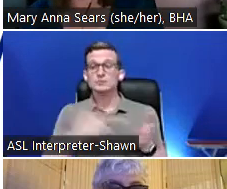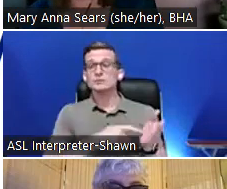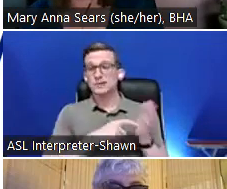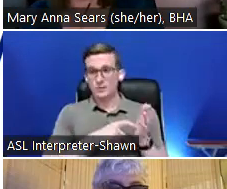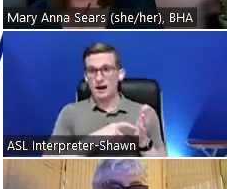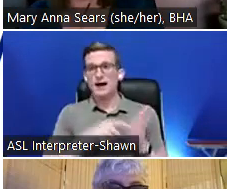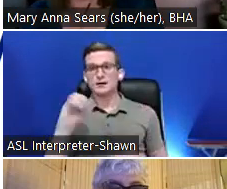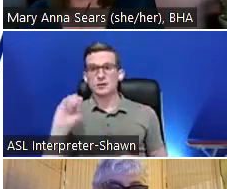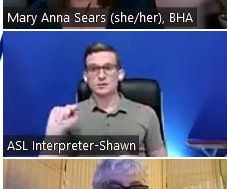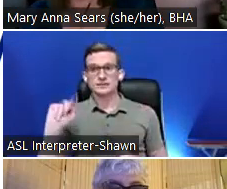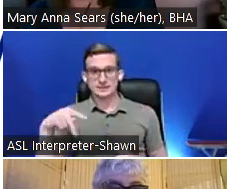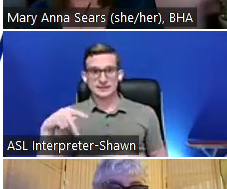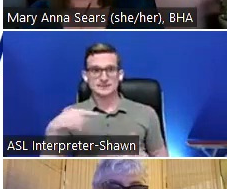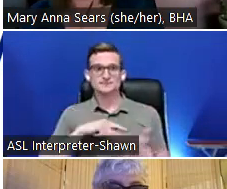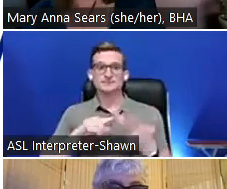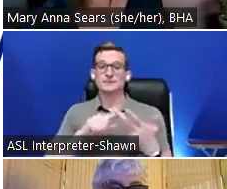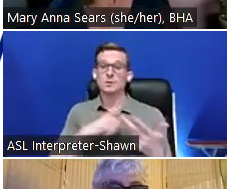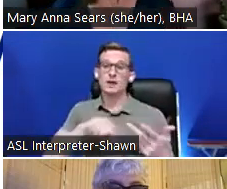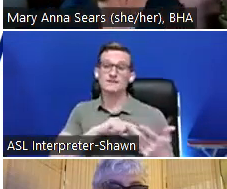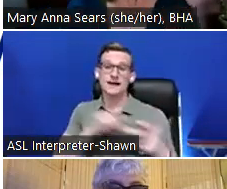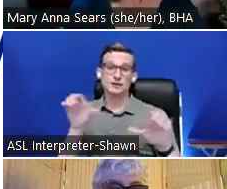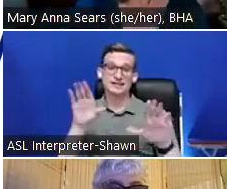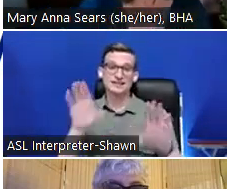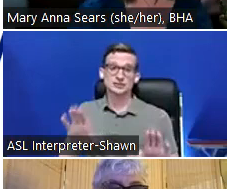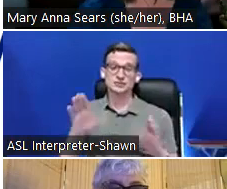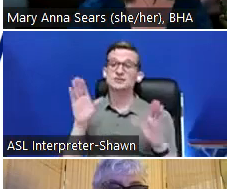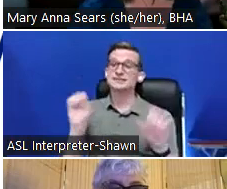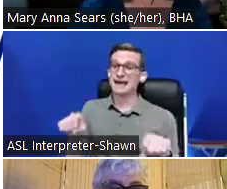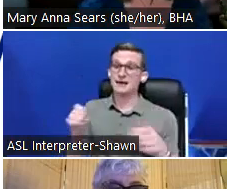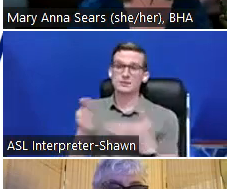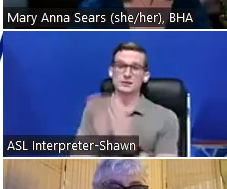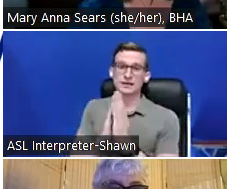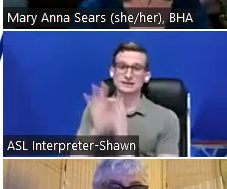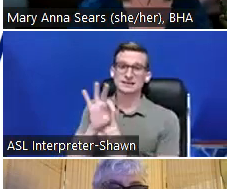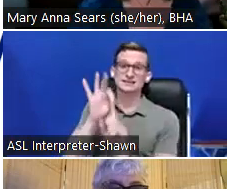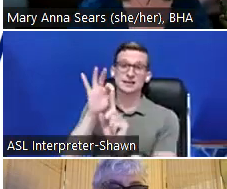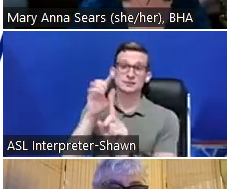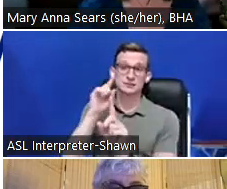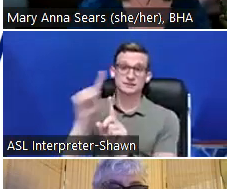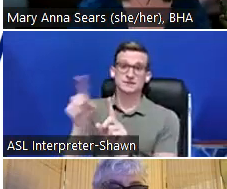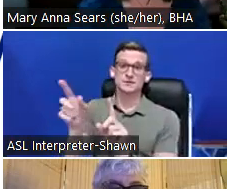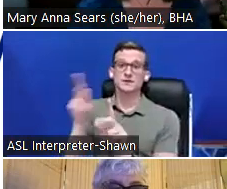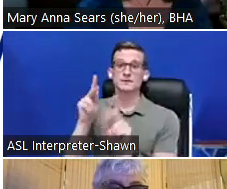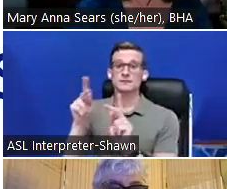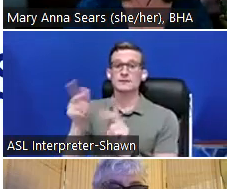exception to allow a 3-day supply of medications to individuals experiencing acute opioid withdrawal symptoms.